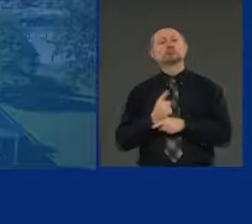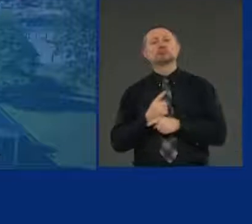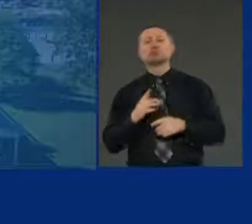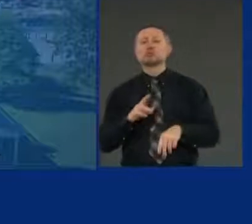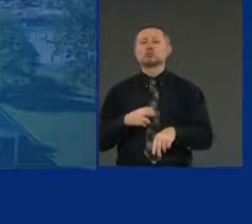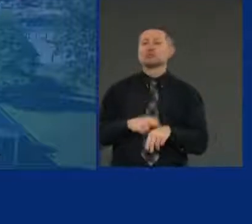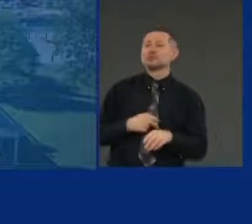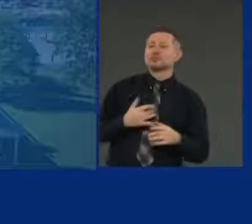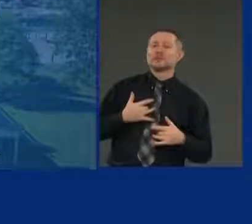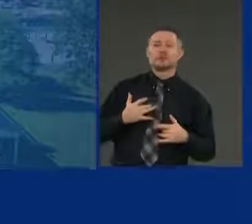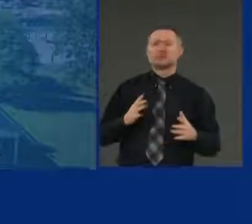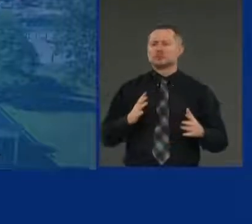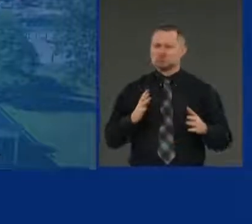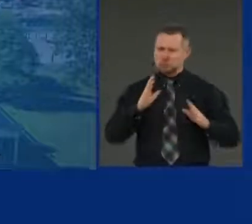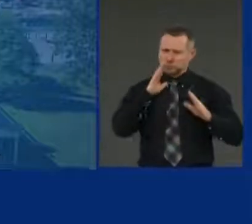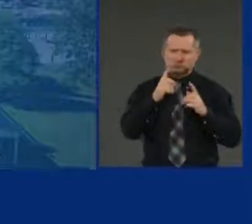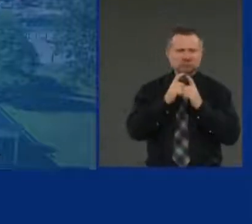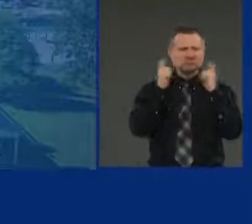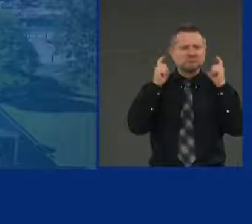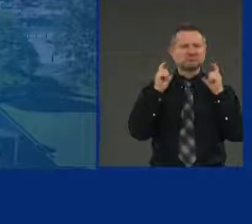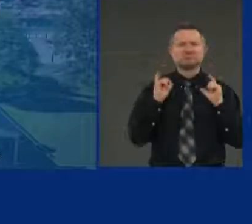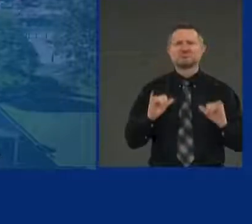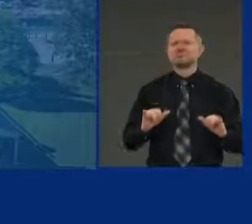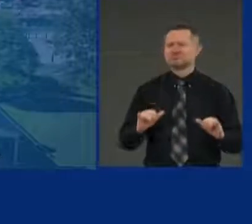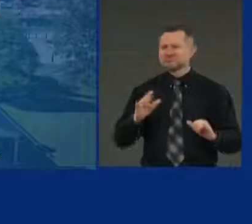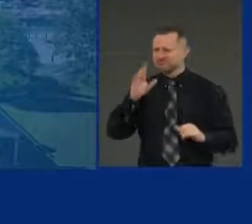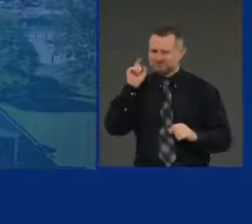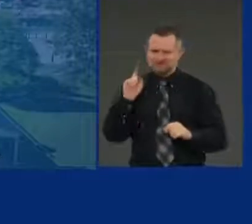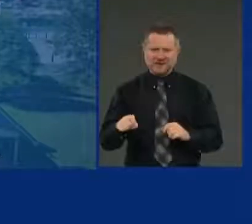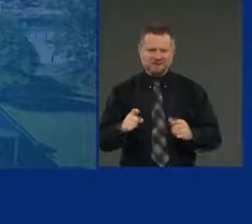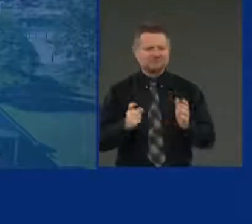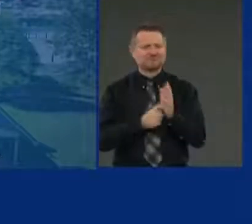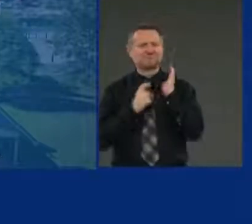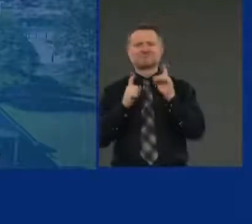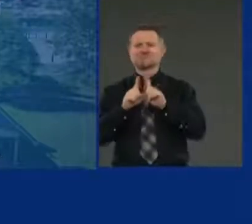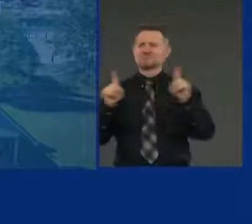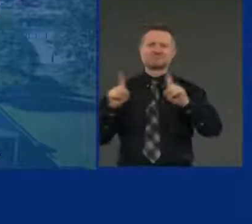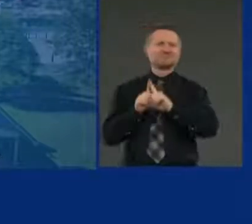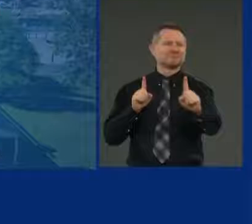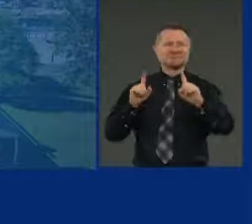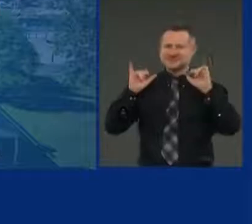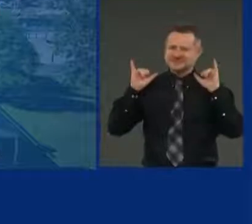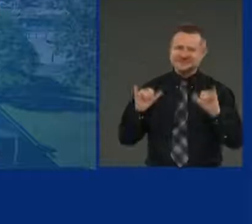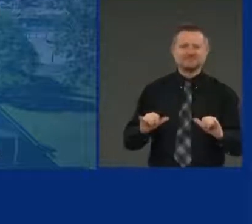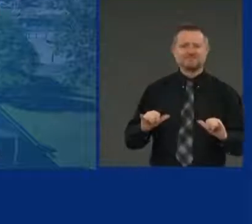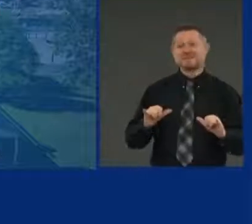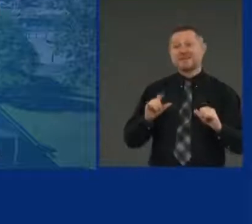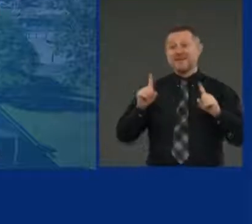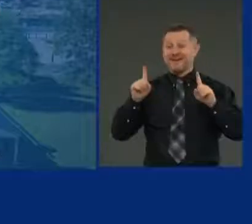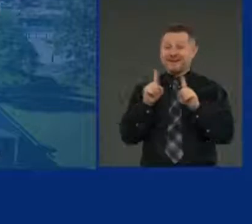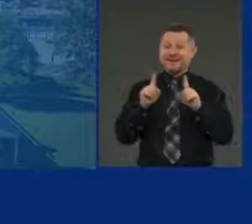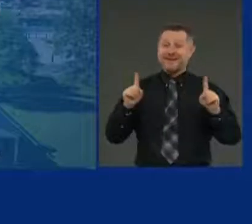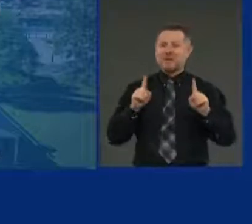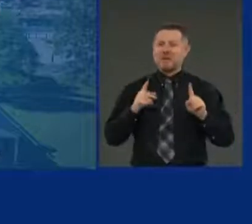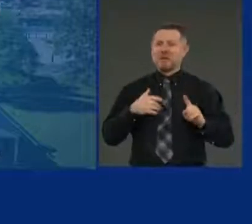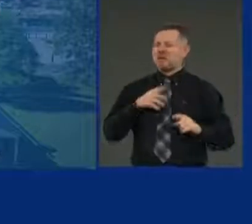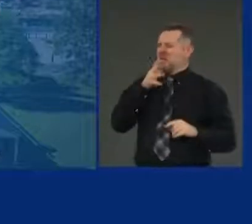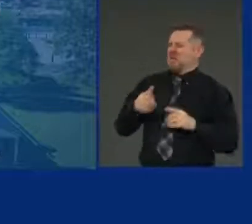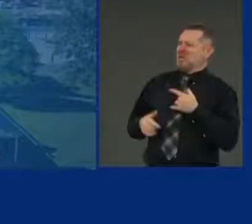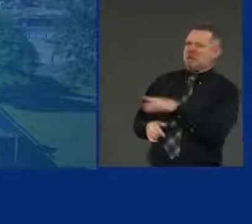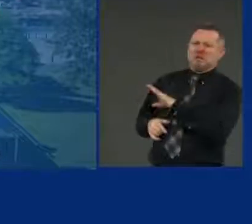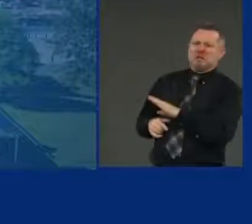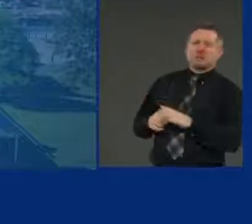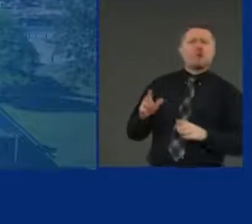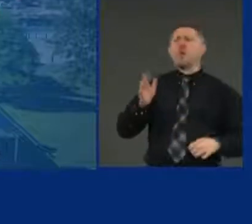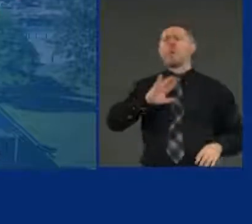will be wearing masks. People will be socially distanced. Doesn't mean they don't like you. It's not a personal reflection. It's just